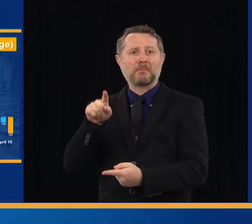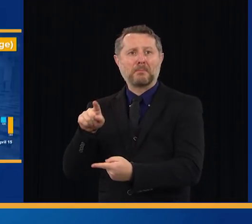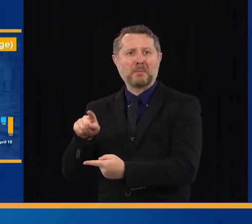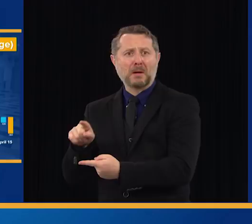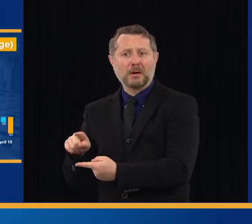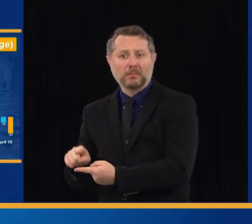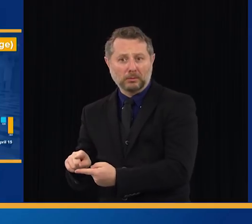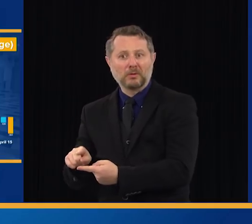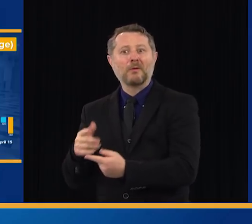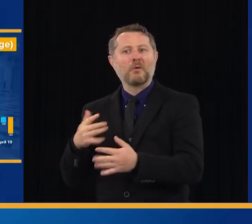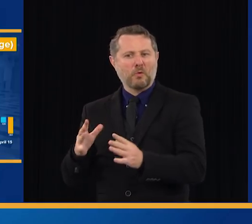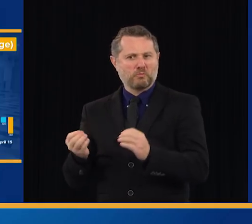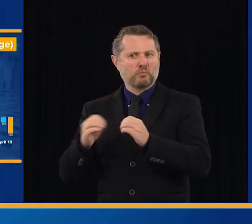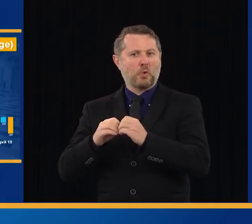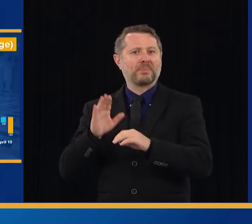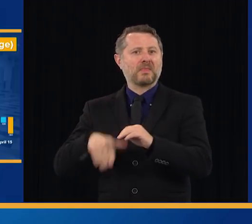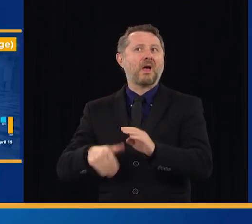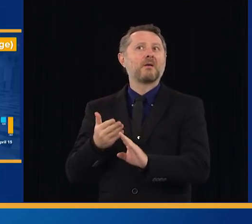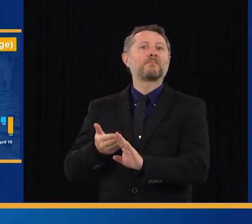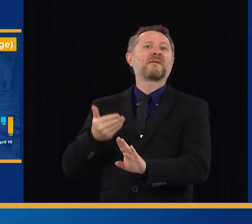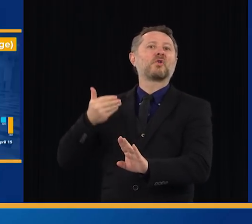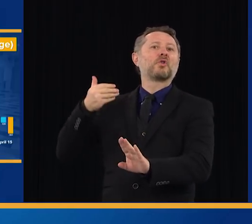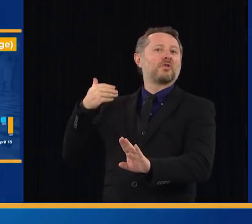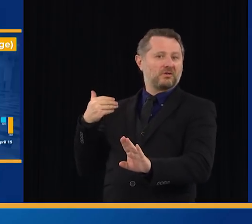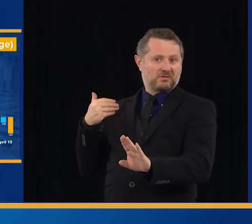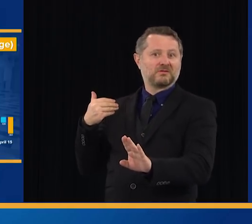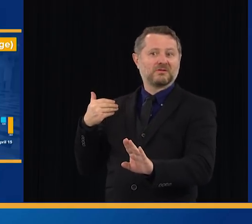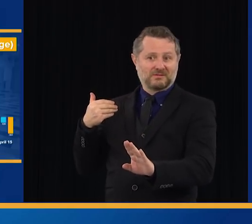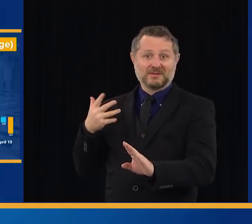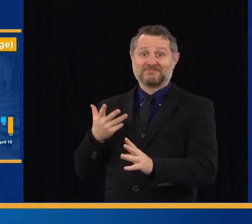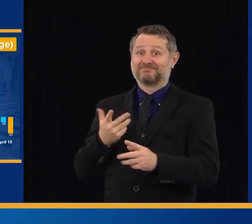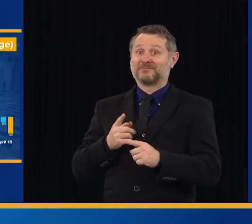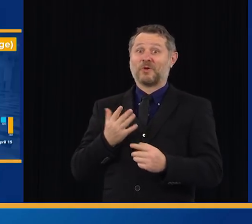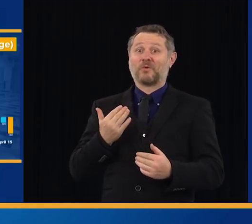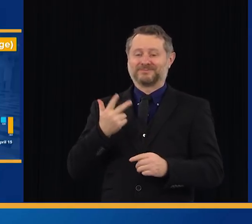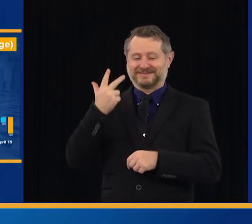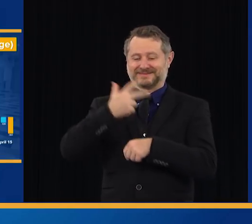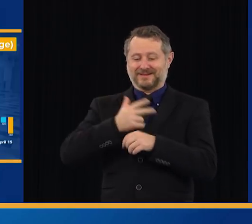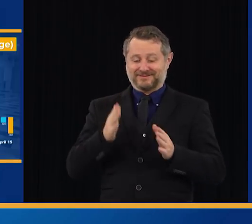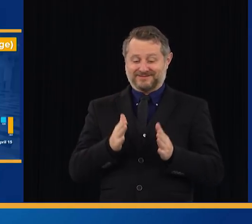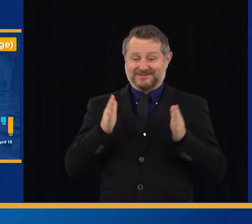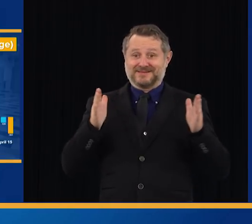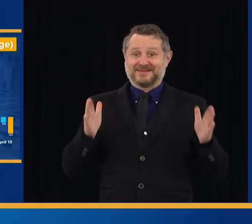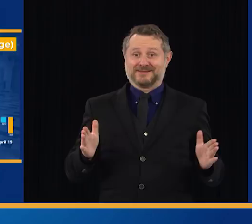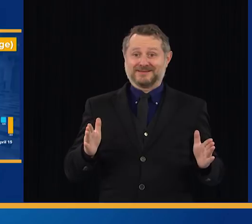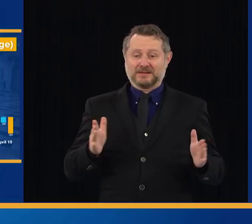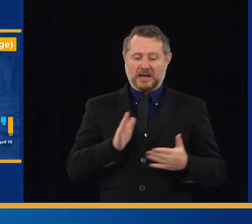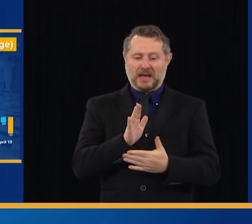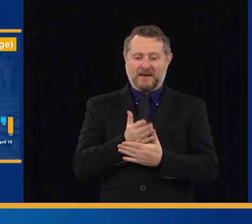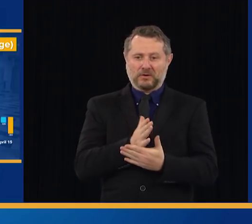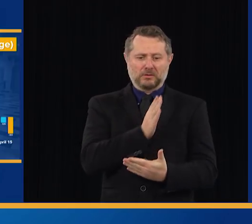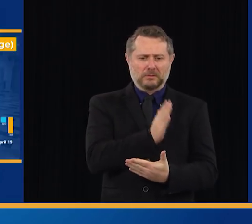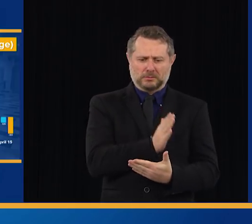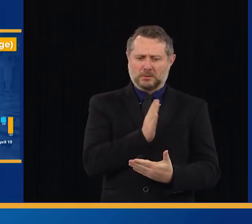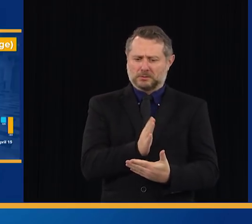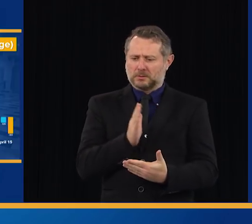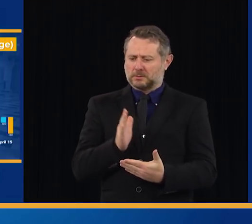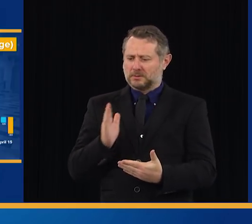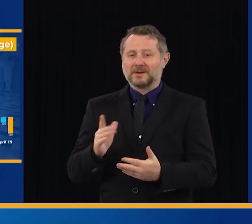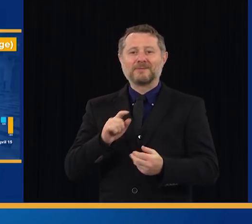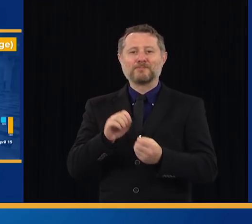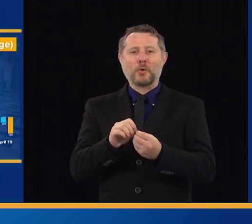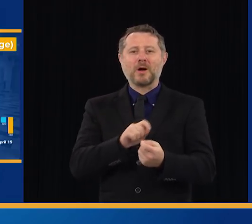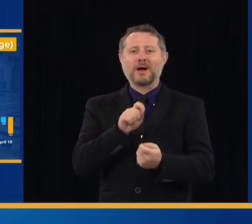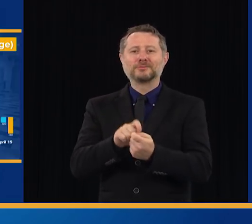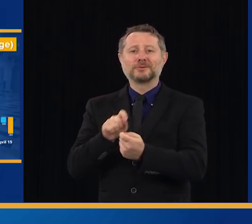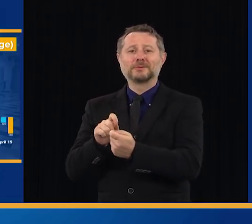that's positive news. Three-day average, which again is more accurate than the day-to-day counts. I'm a little skeptical